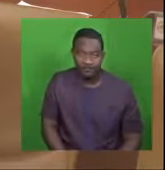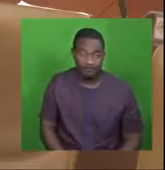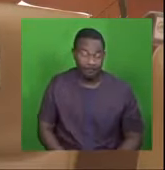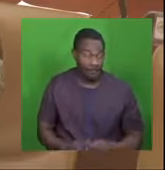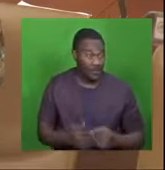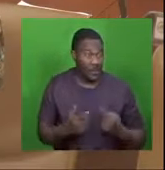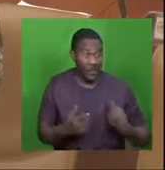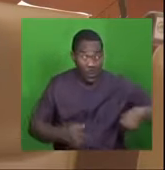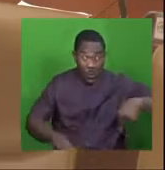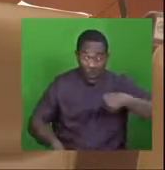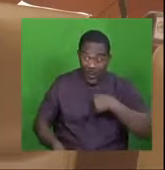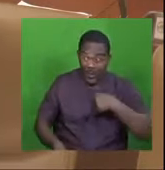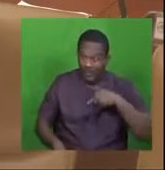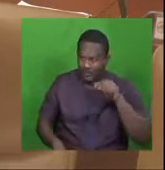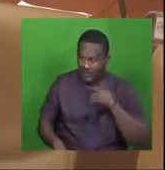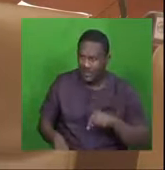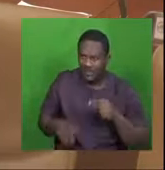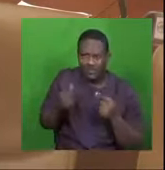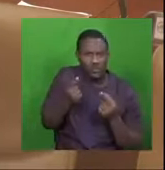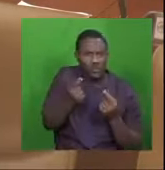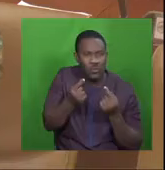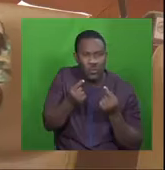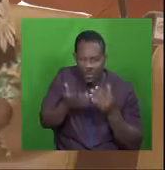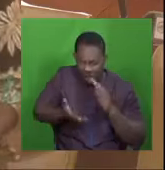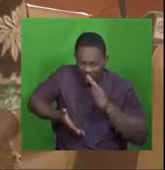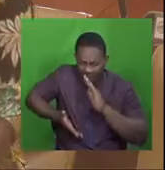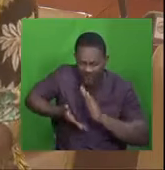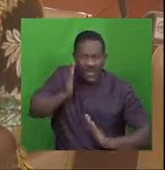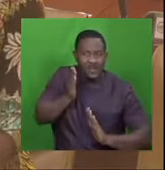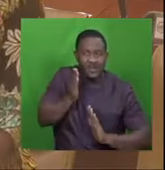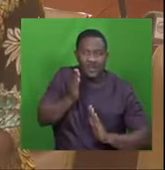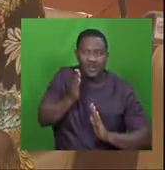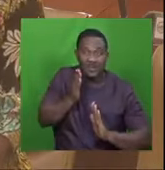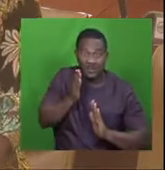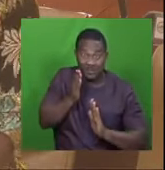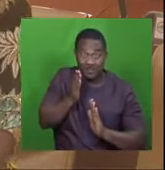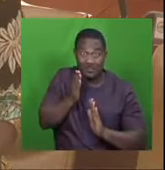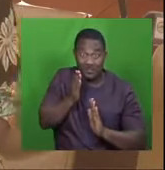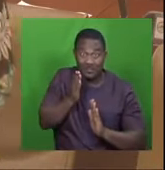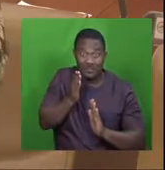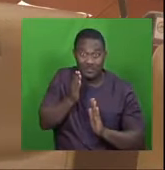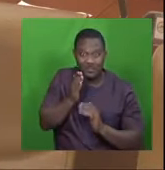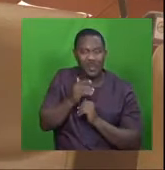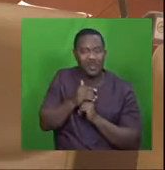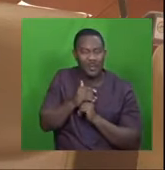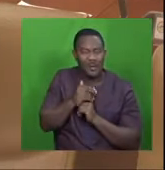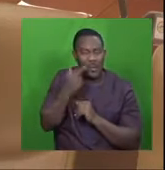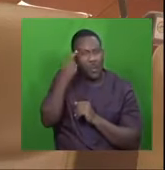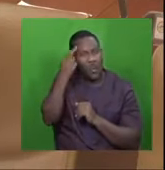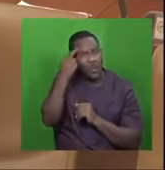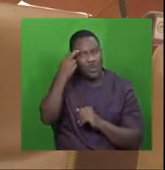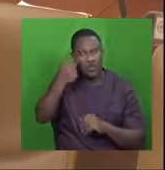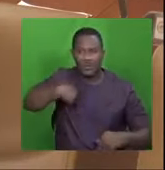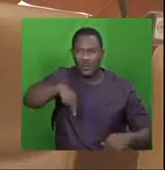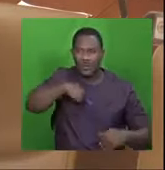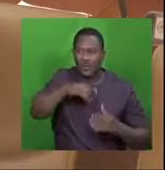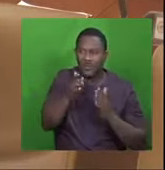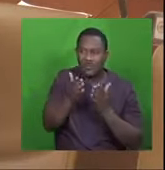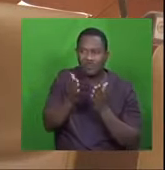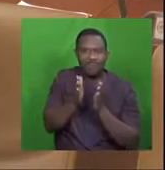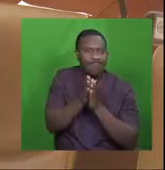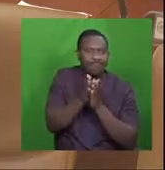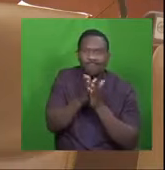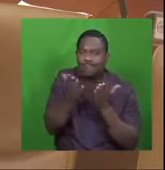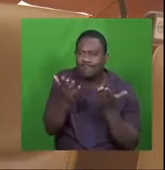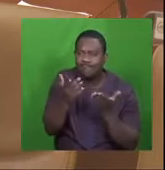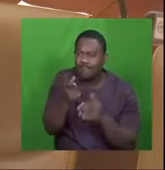the quicker we do something about it, the better. And it is in this region, or it is in this light, that we are asking